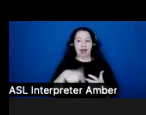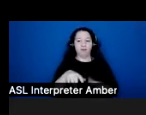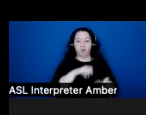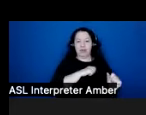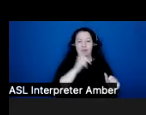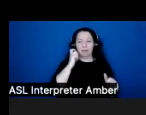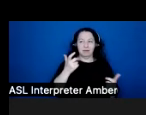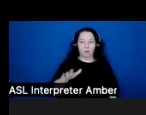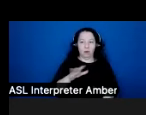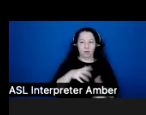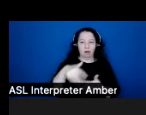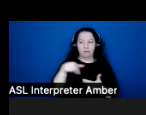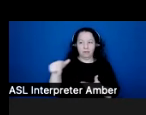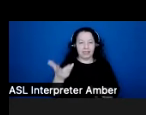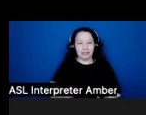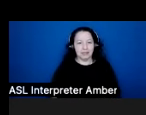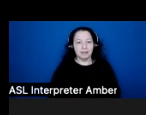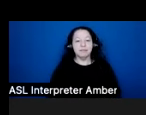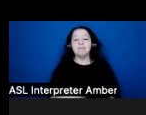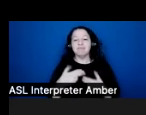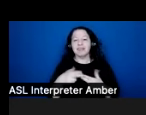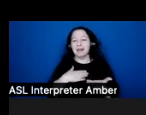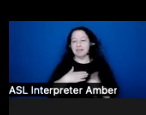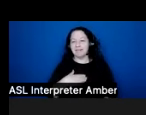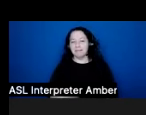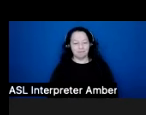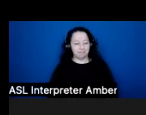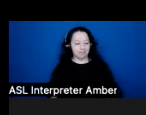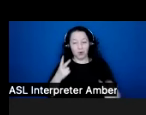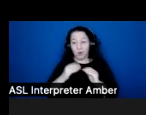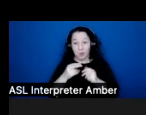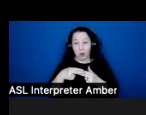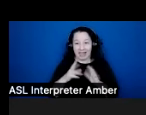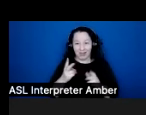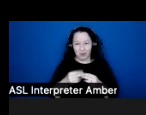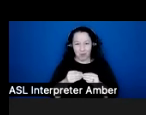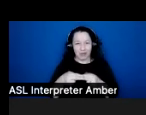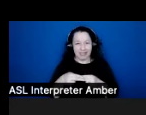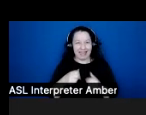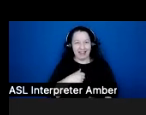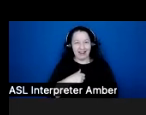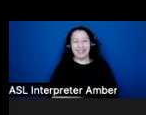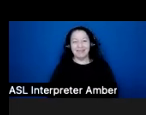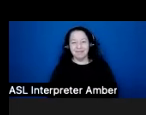will you go to the next slide, Deb? We just got like 2 more slides. Sorry about that.